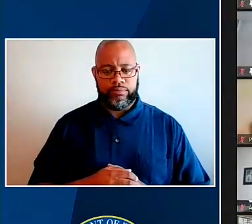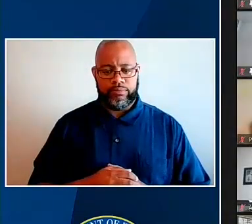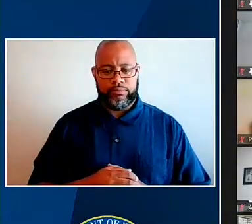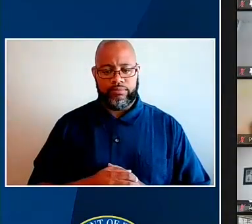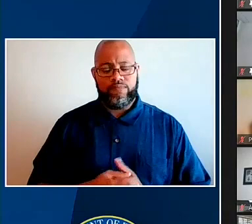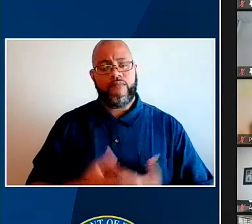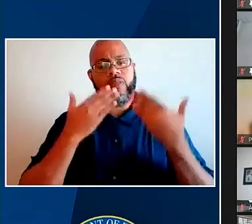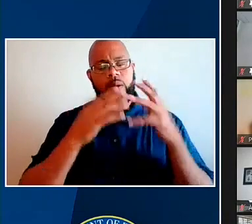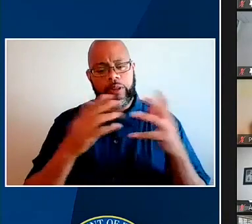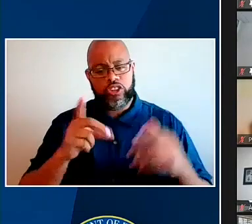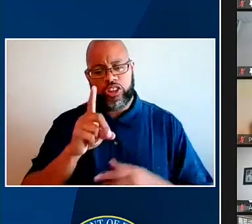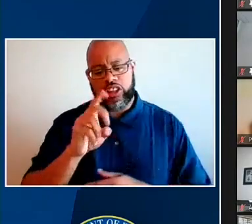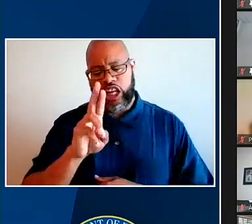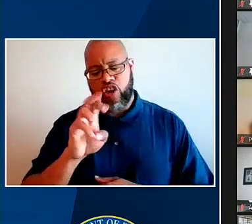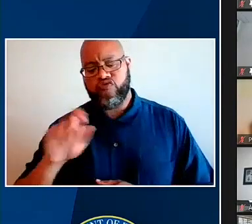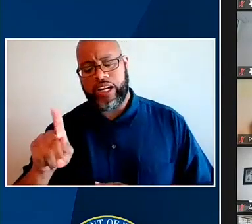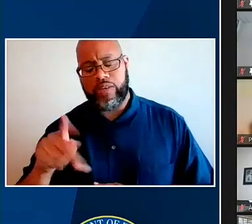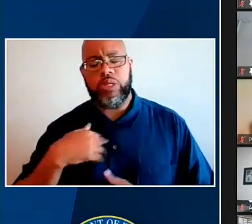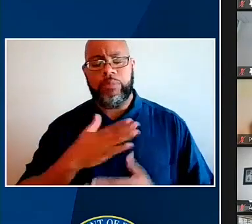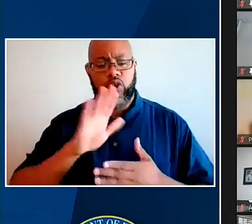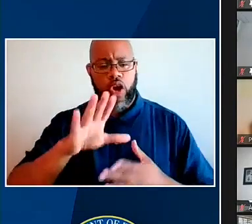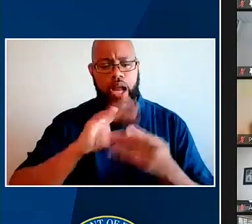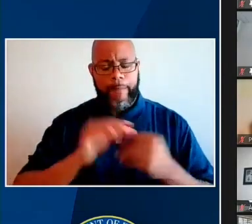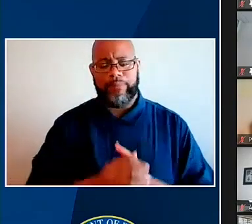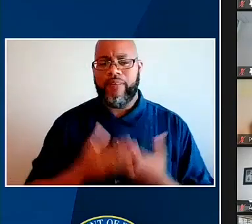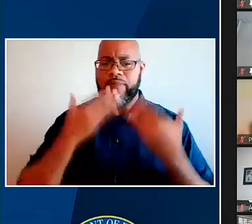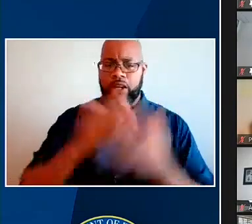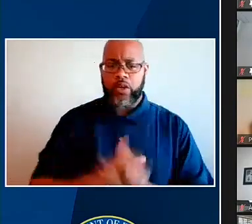Thank you very much, Derek. We appreciate your comment. Thank you.